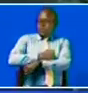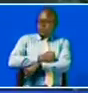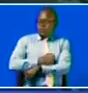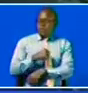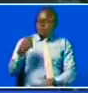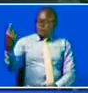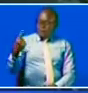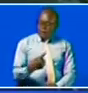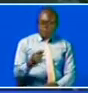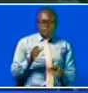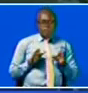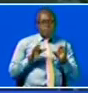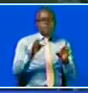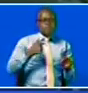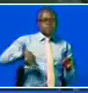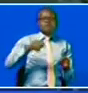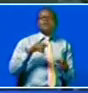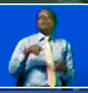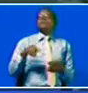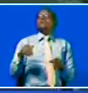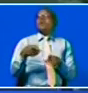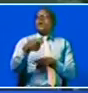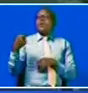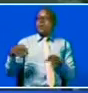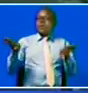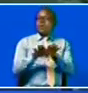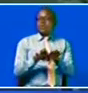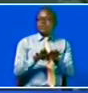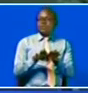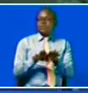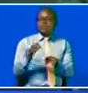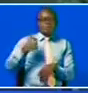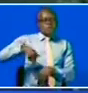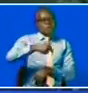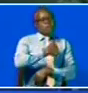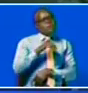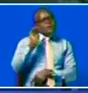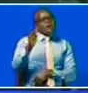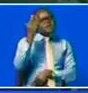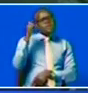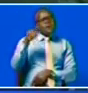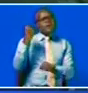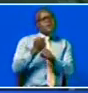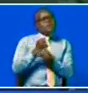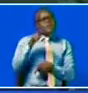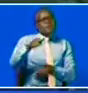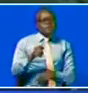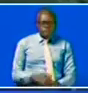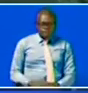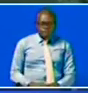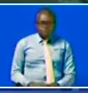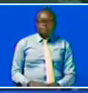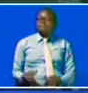came, pushed us and closed the door. So we asked him why he was doing this and